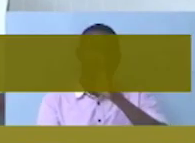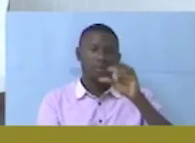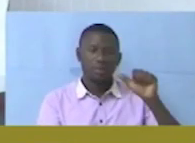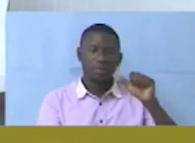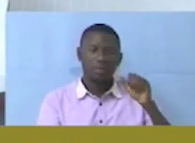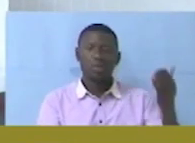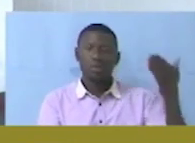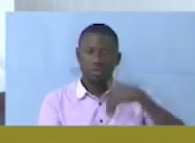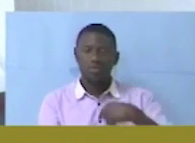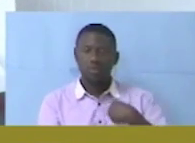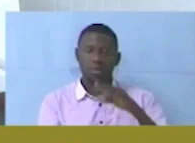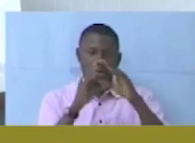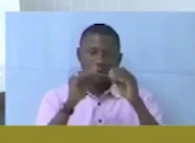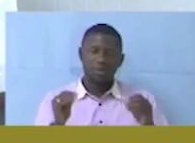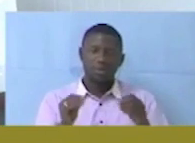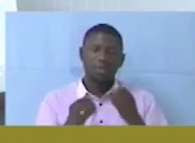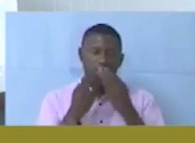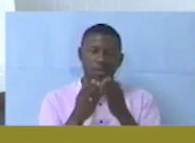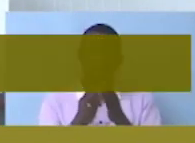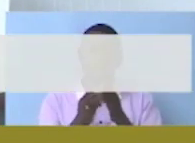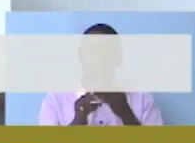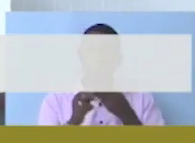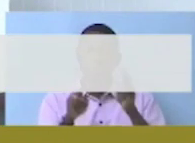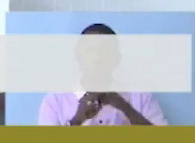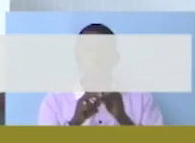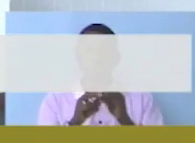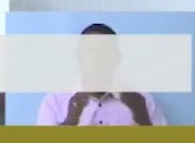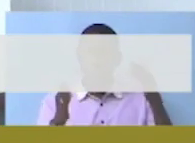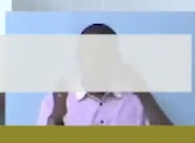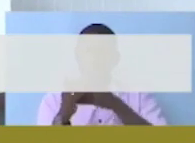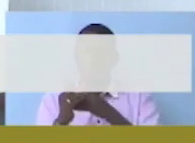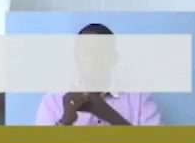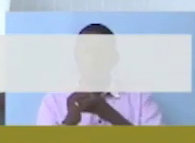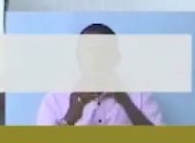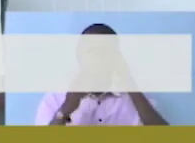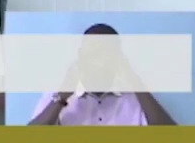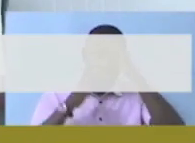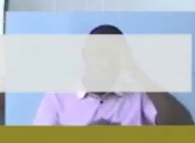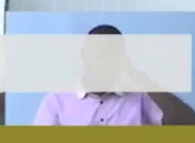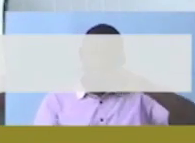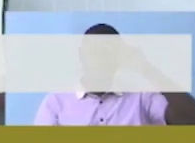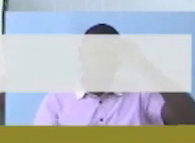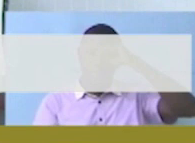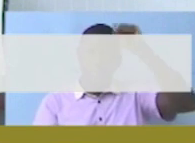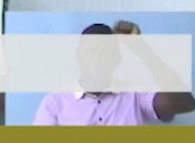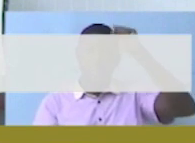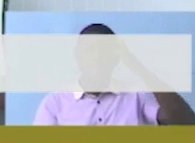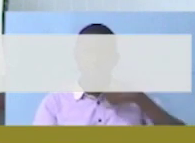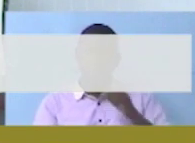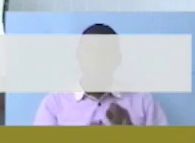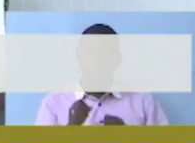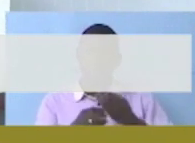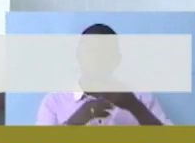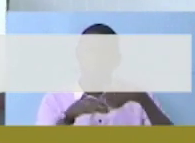Babacar Jatta, they said the report has reached the president. Report bi nak ñu ag na ci president bi. I have sent the soldiers out of the office. Dama dakk